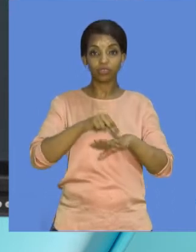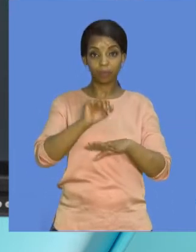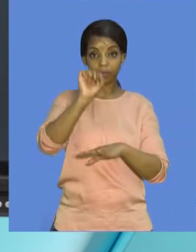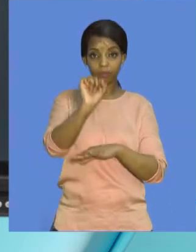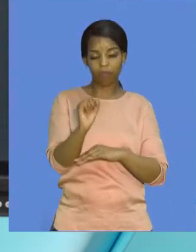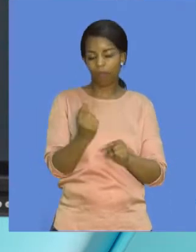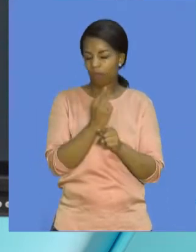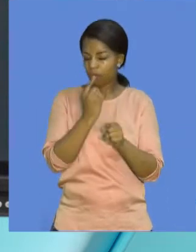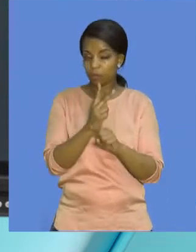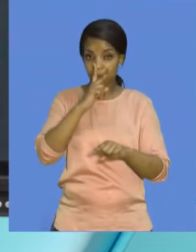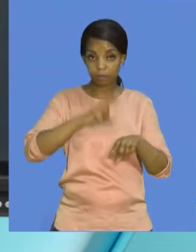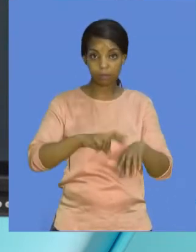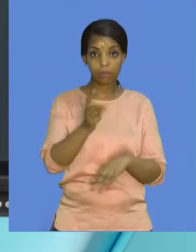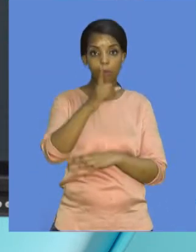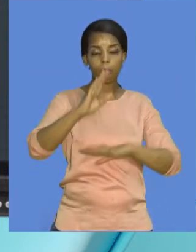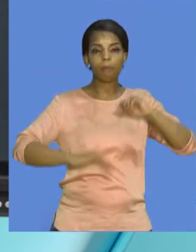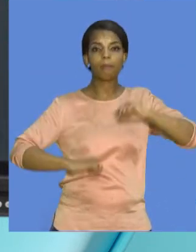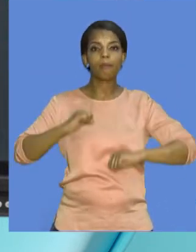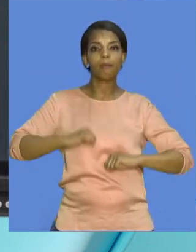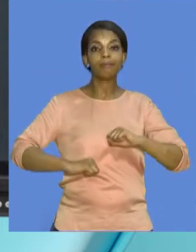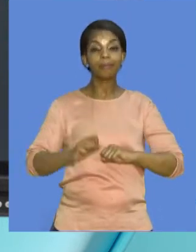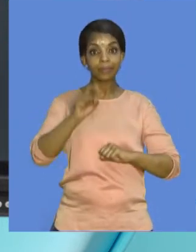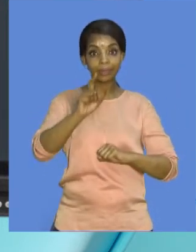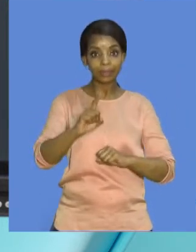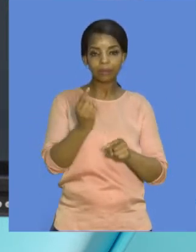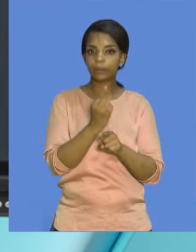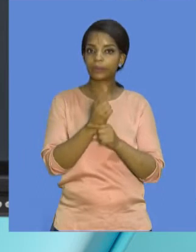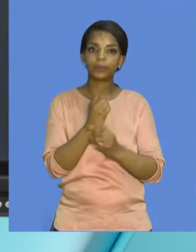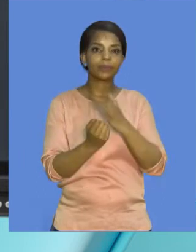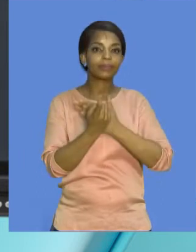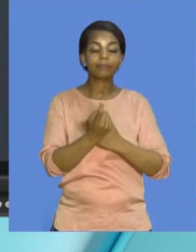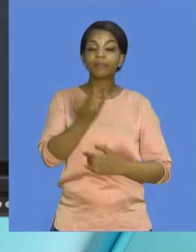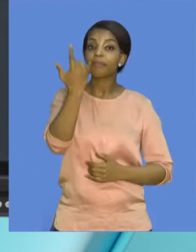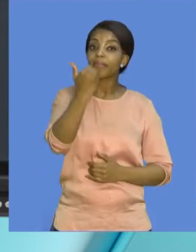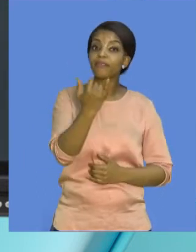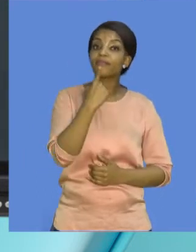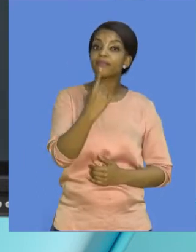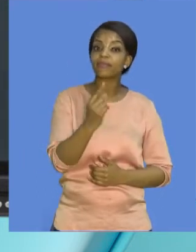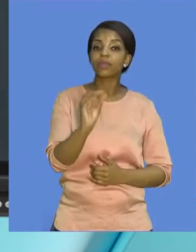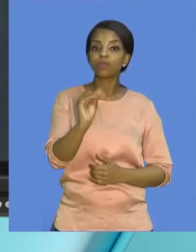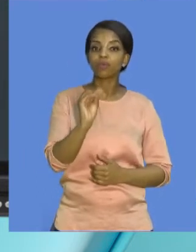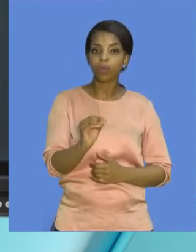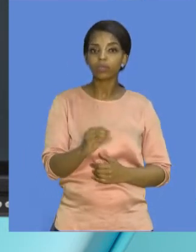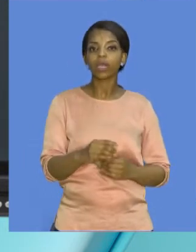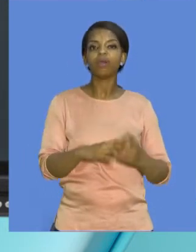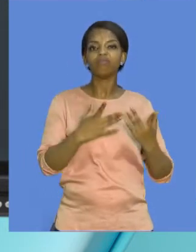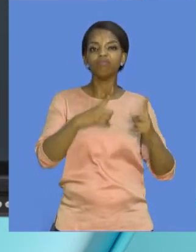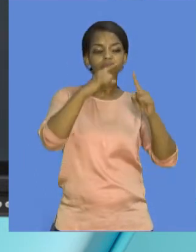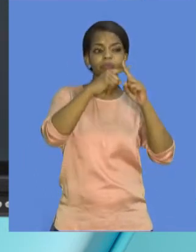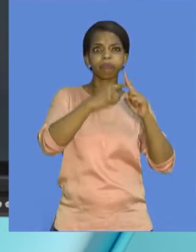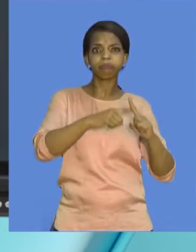always makes an effort, you know, to restore balance in its own way. That's what it happens. So if there is an accumulation of